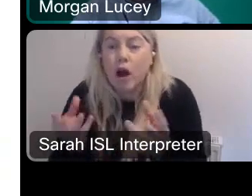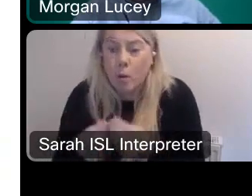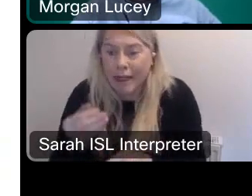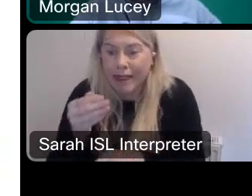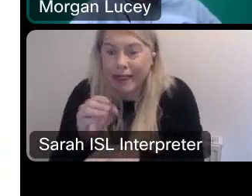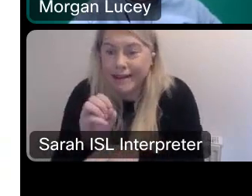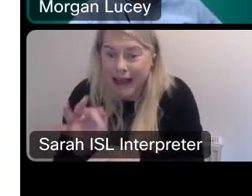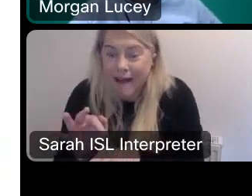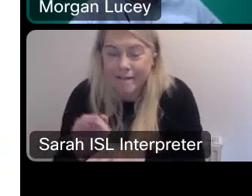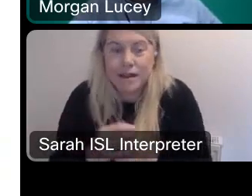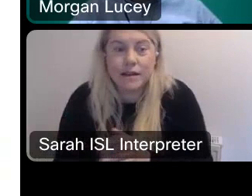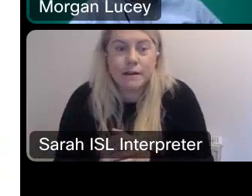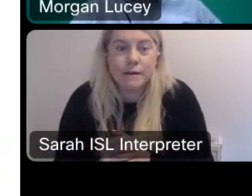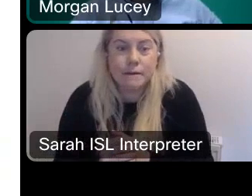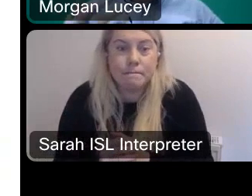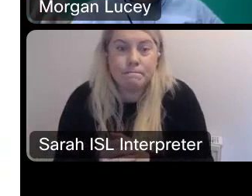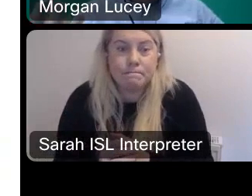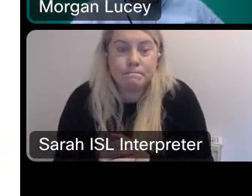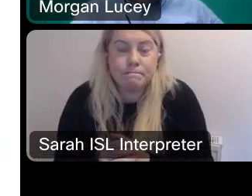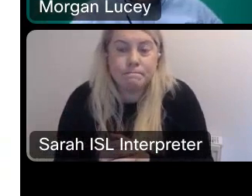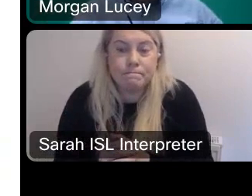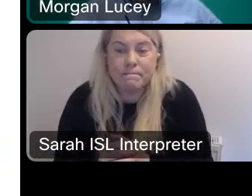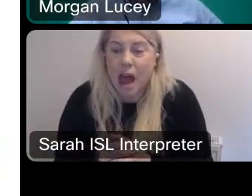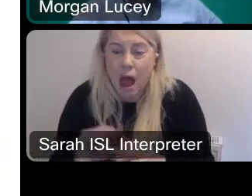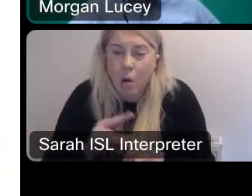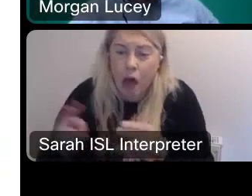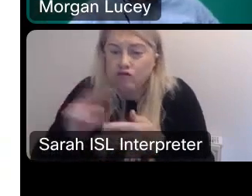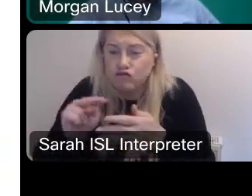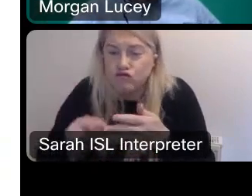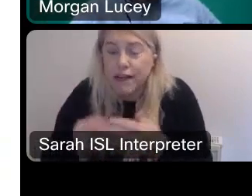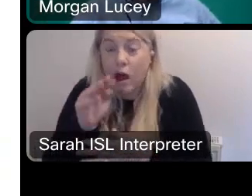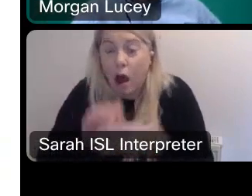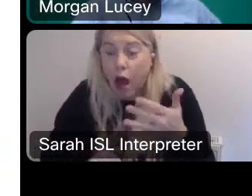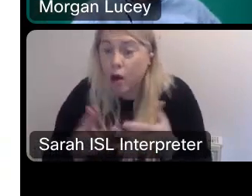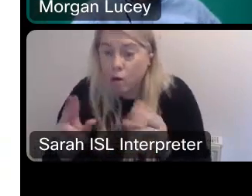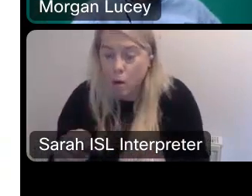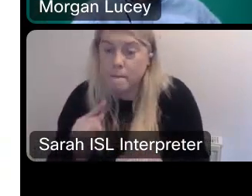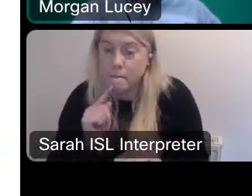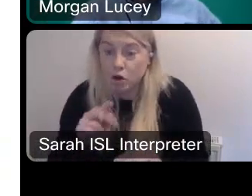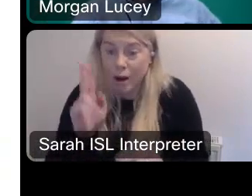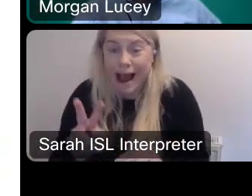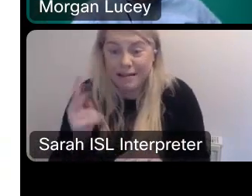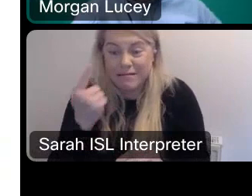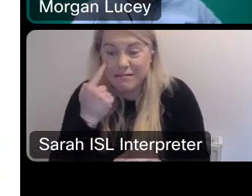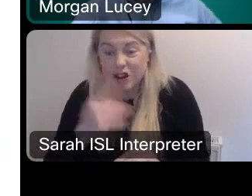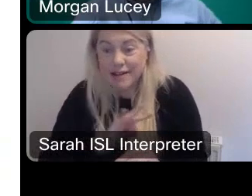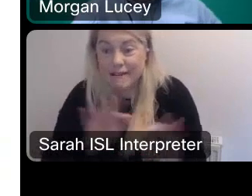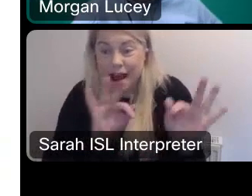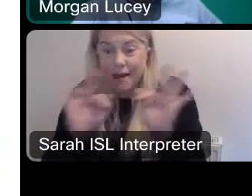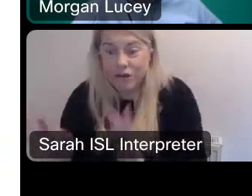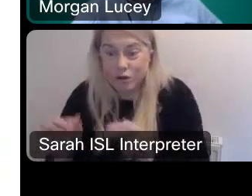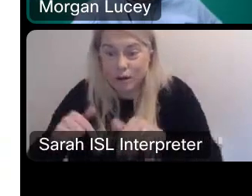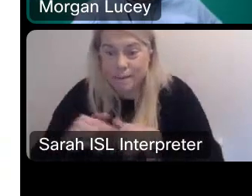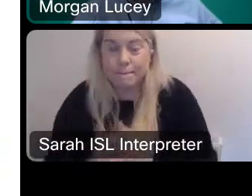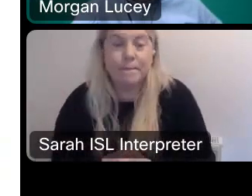like this. I won't read down through them all, but they will be available afterwards. And